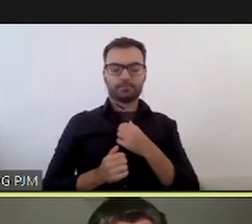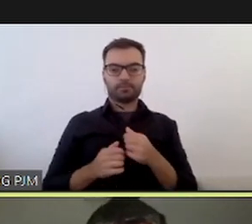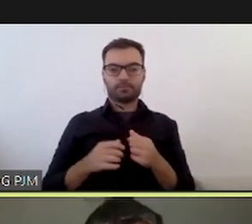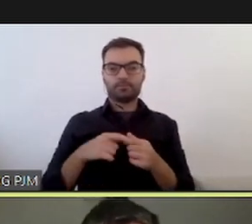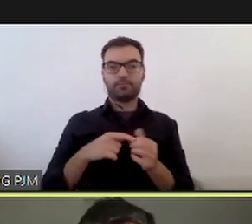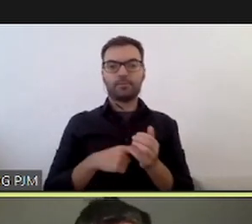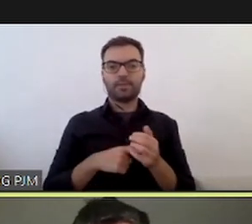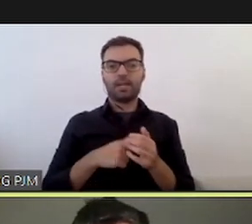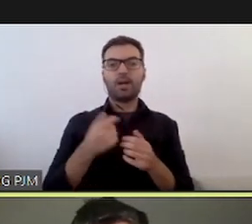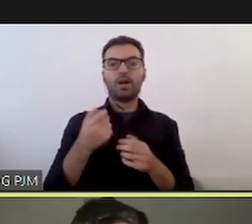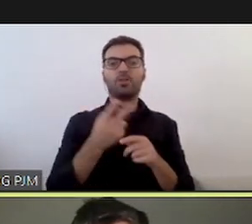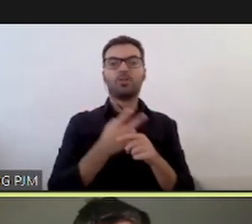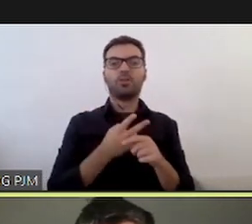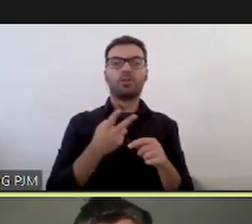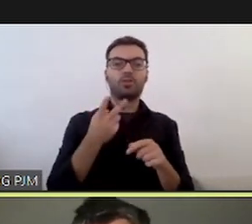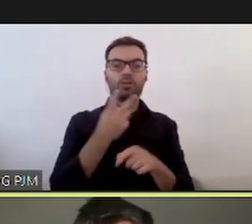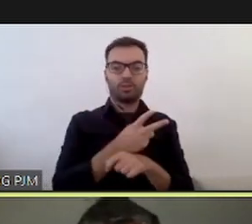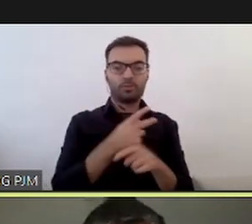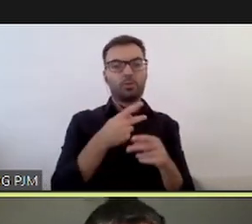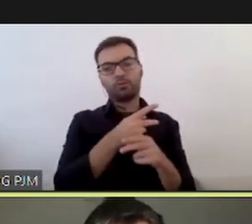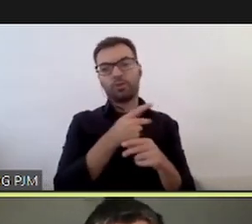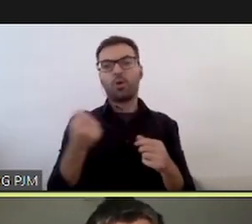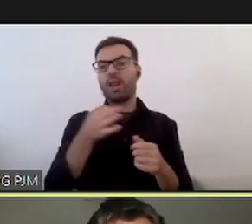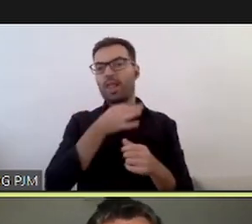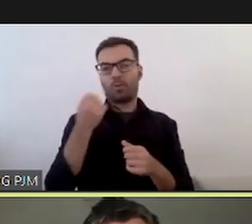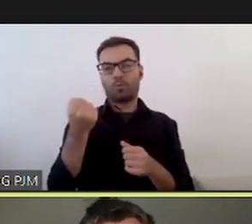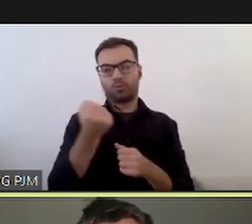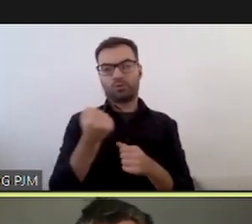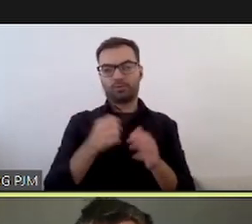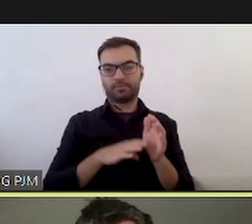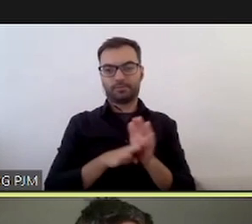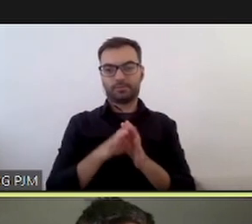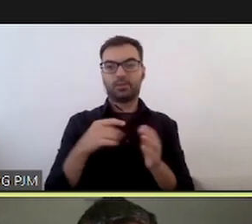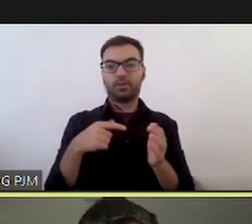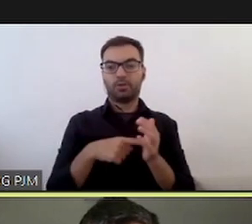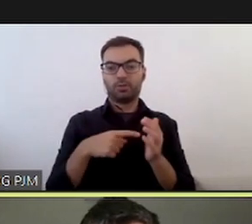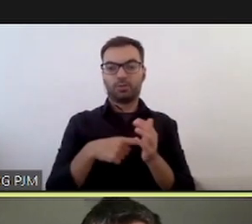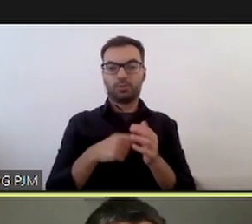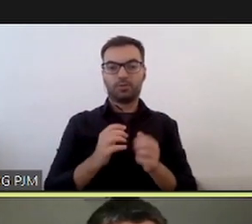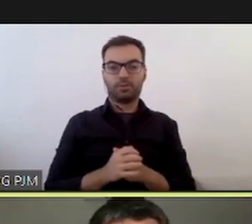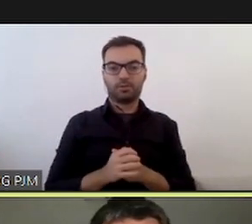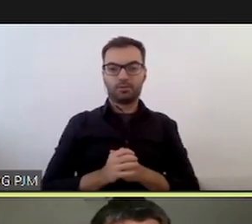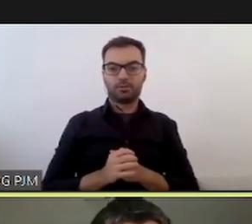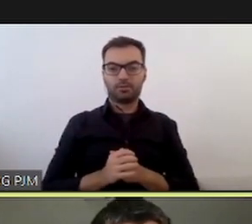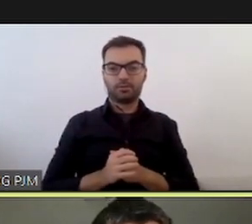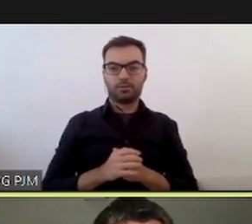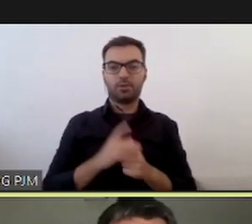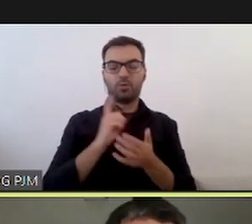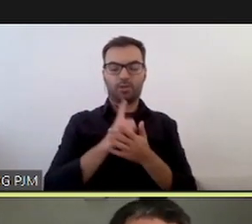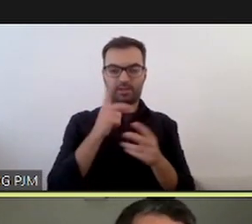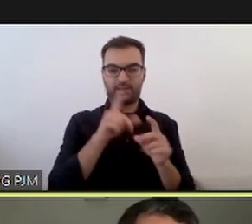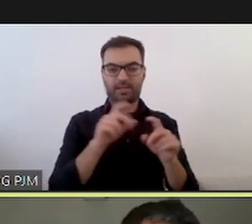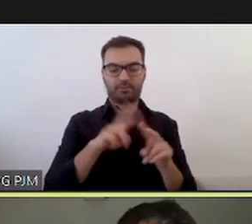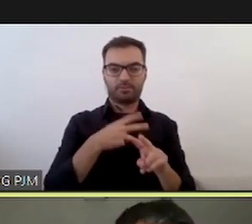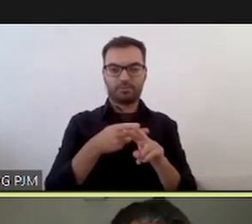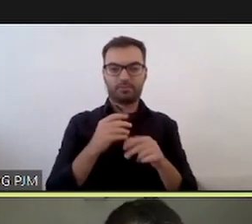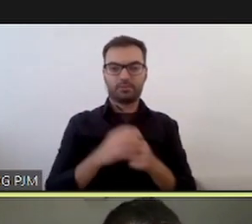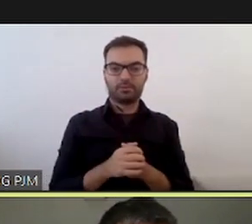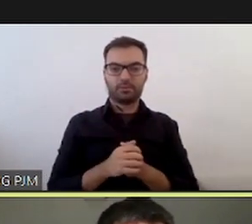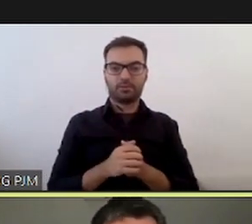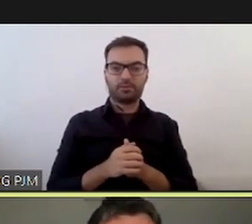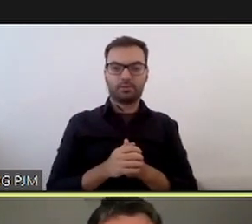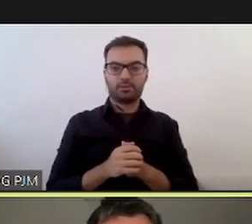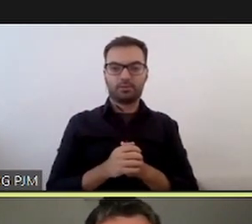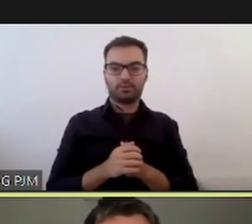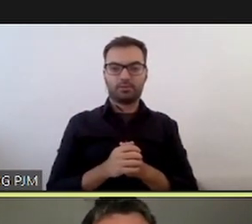Accessibility is the usability. So this is a statement that I don't need to translate. One person on